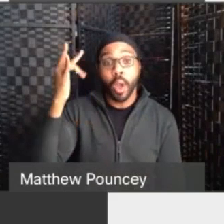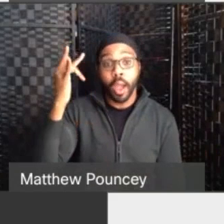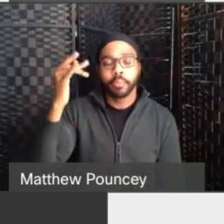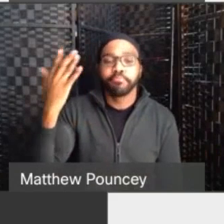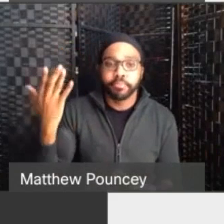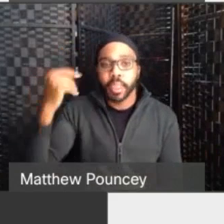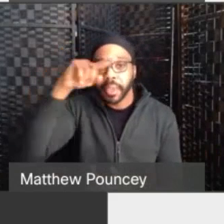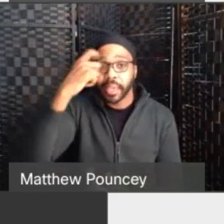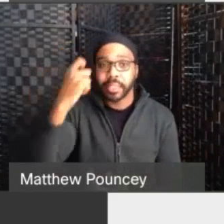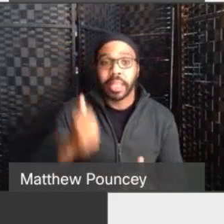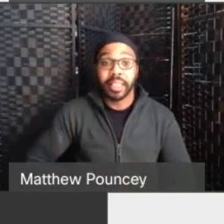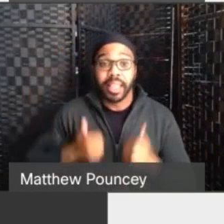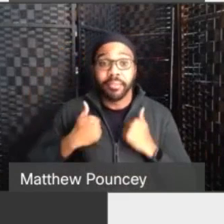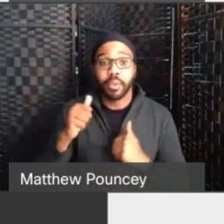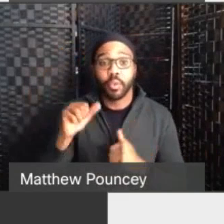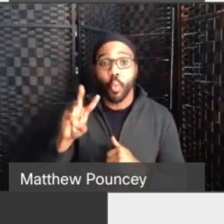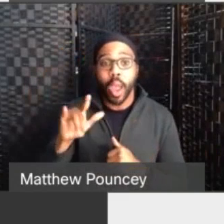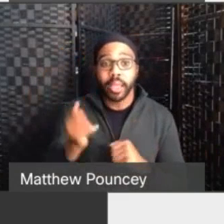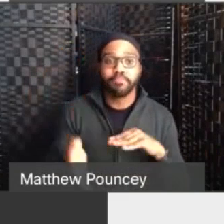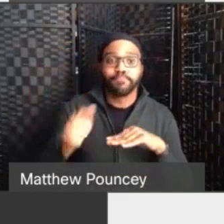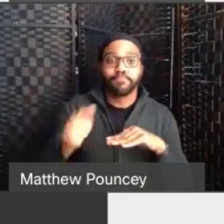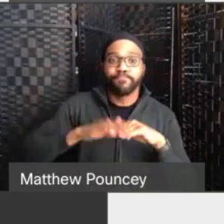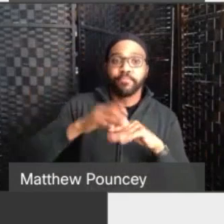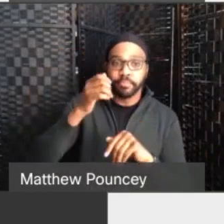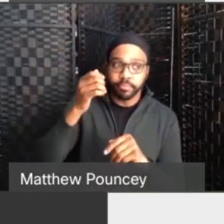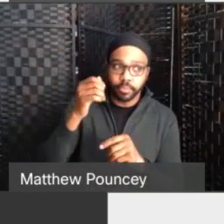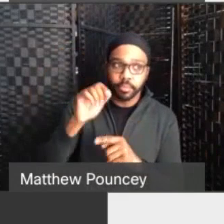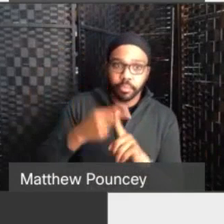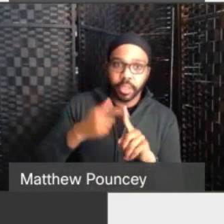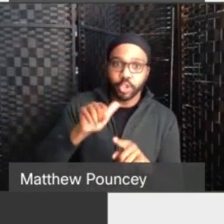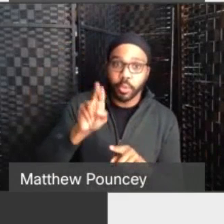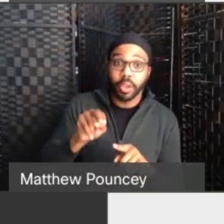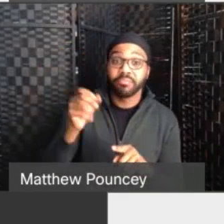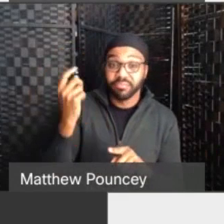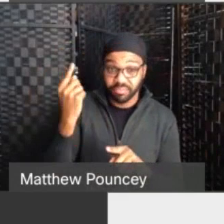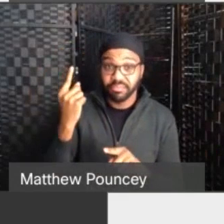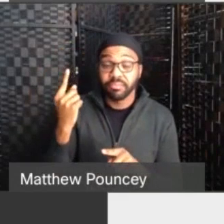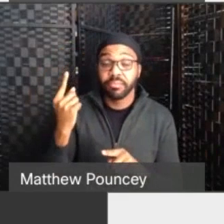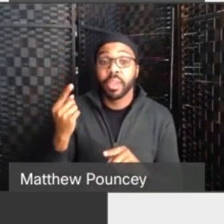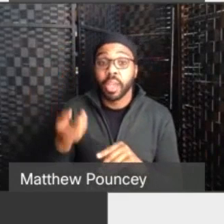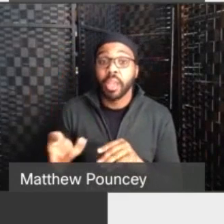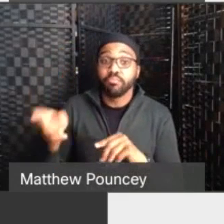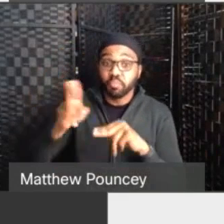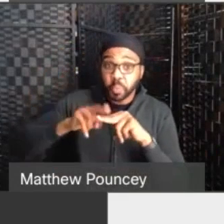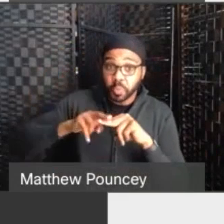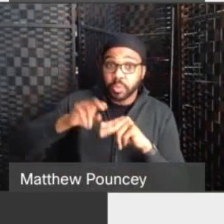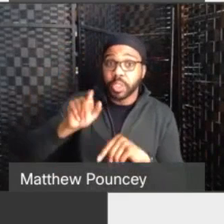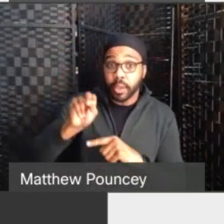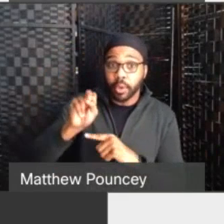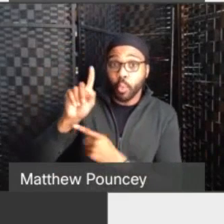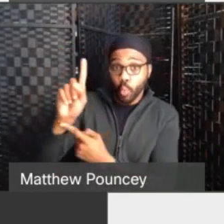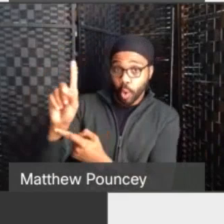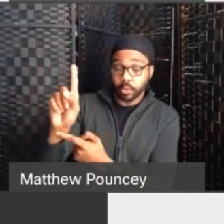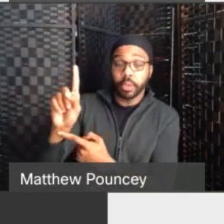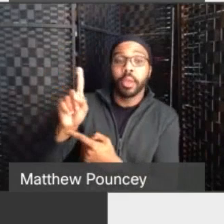the living wage goes up in January. This year, the living wage went up on July 1, and it